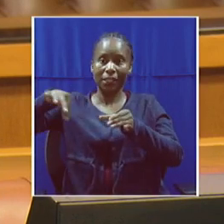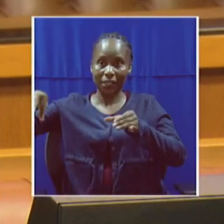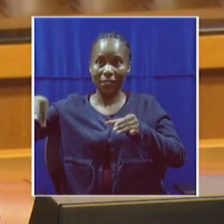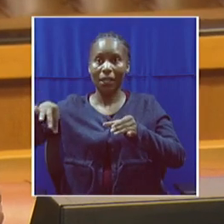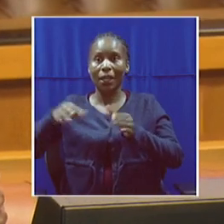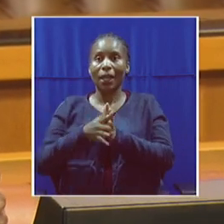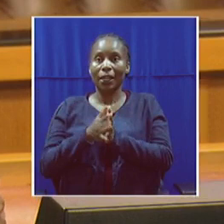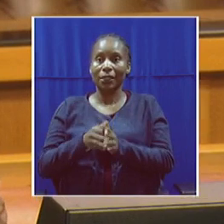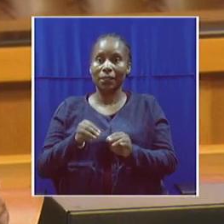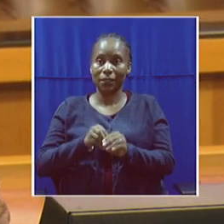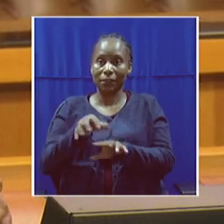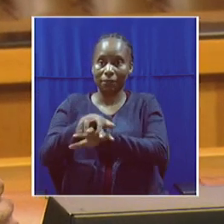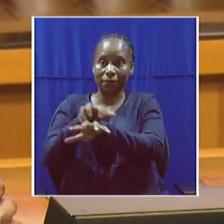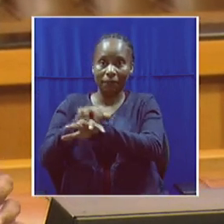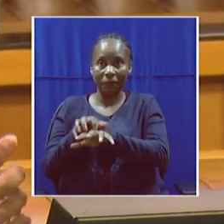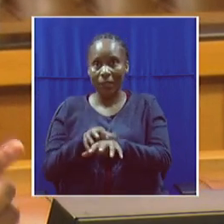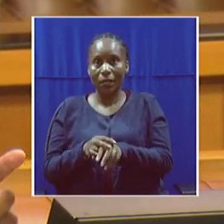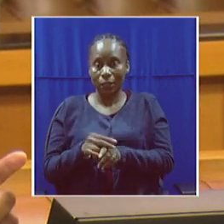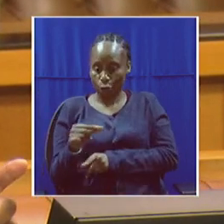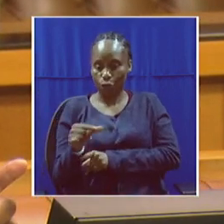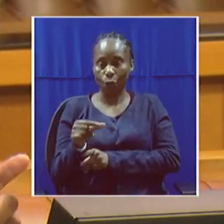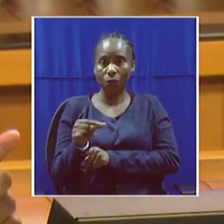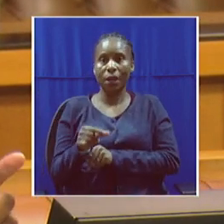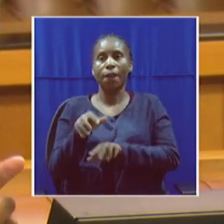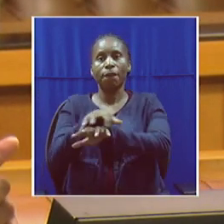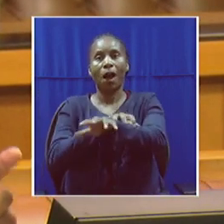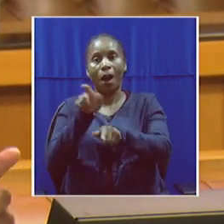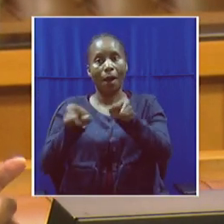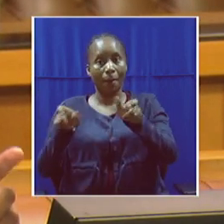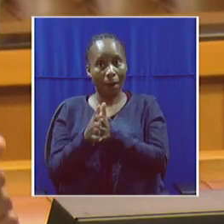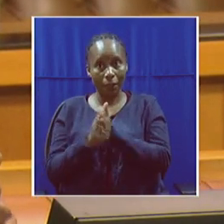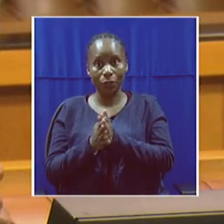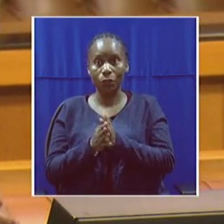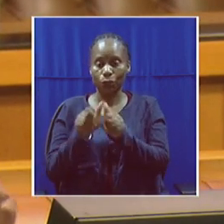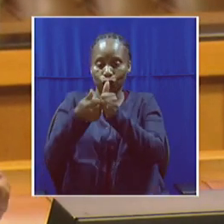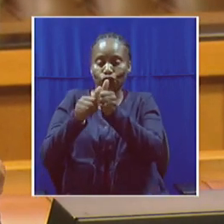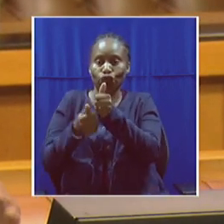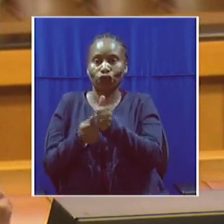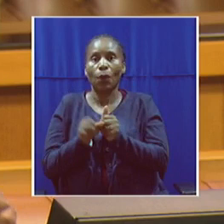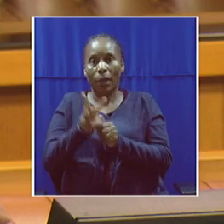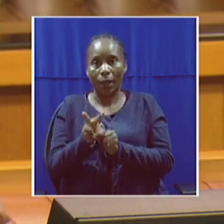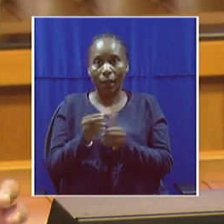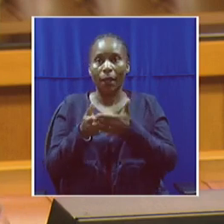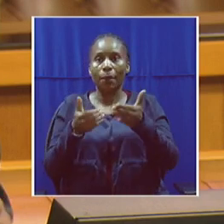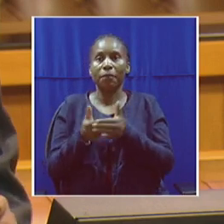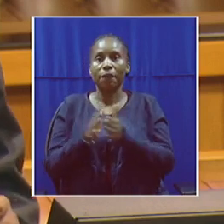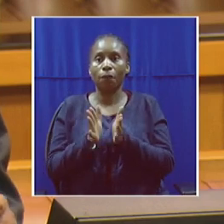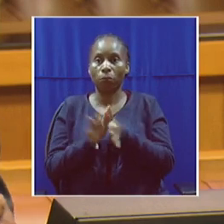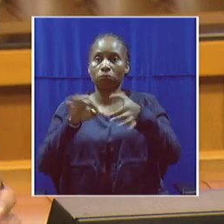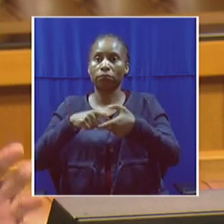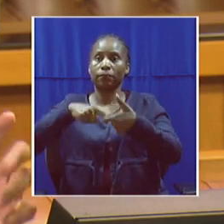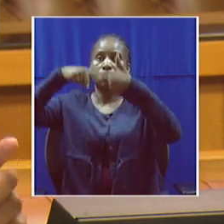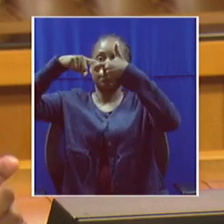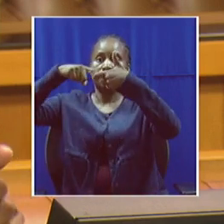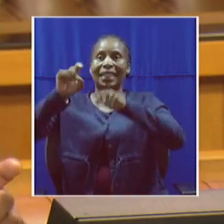harvesting there were farmers that were approved by land bank before you decided to suspend this Blended Finance